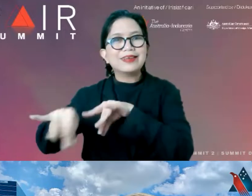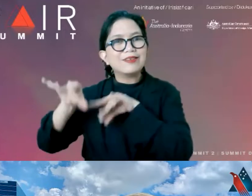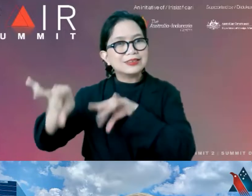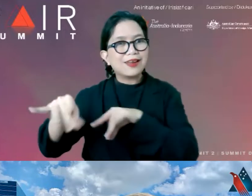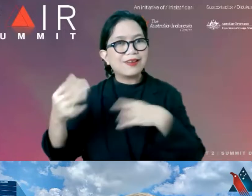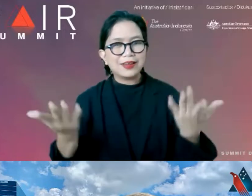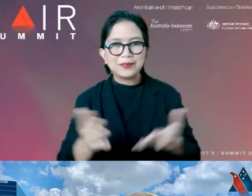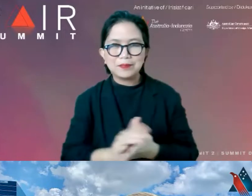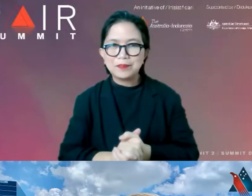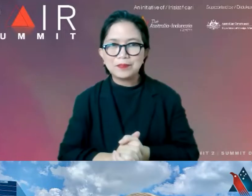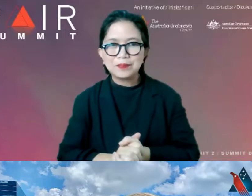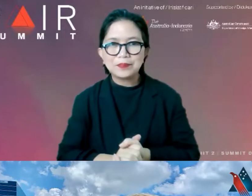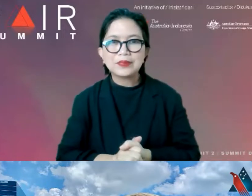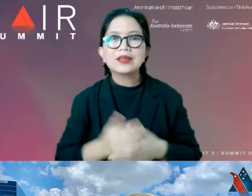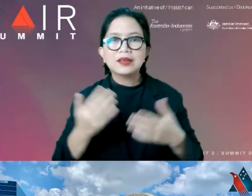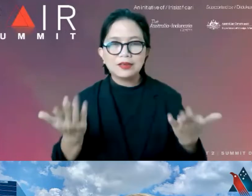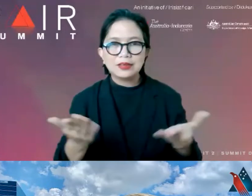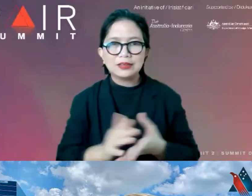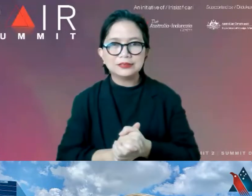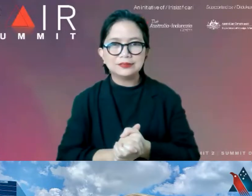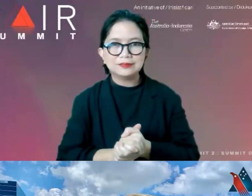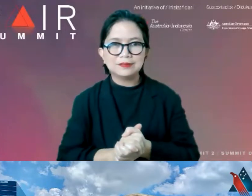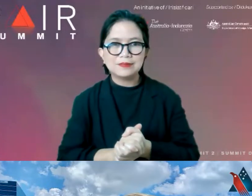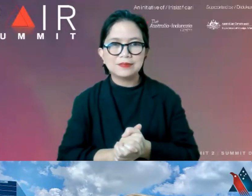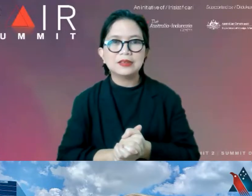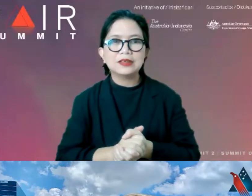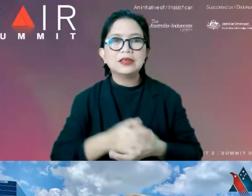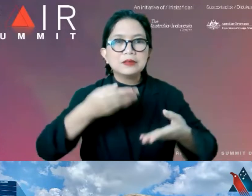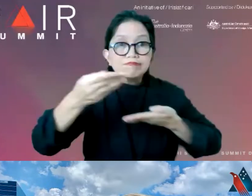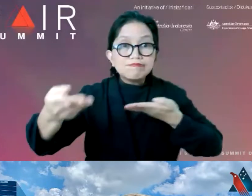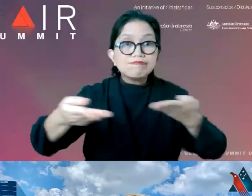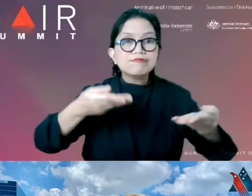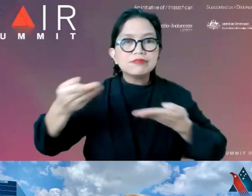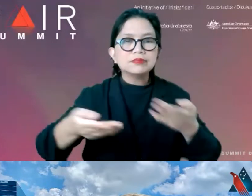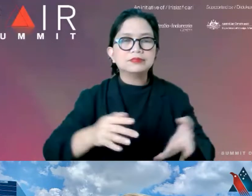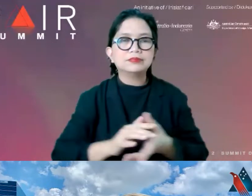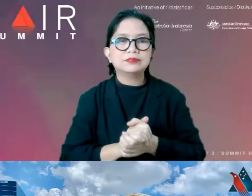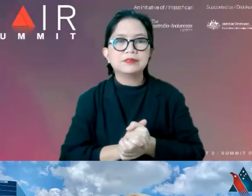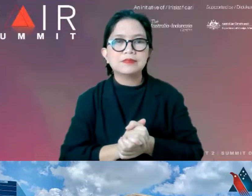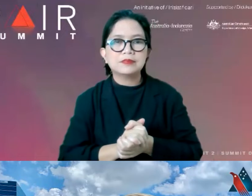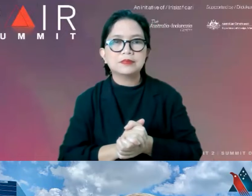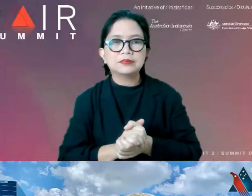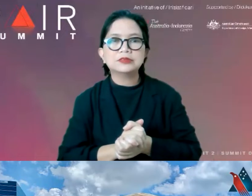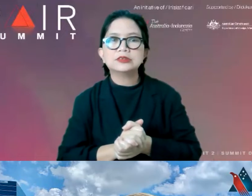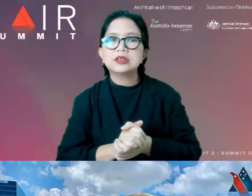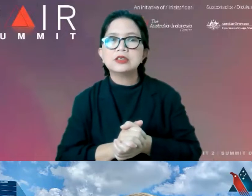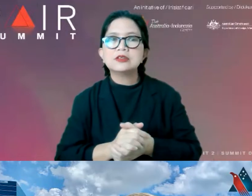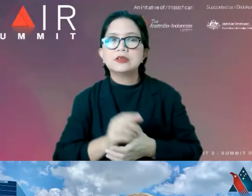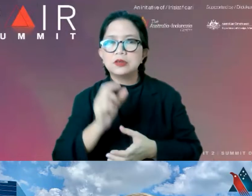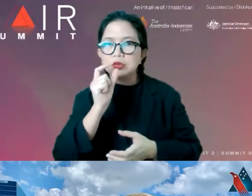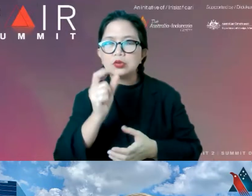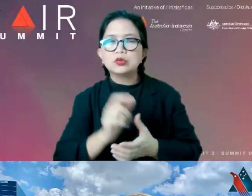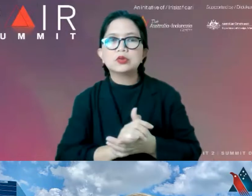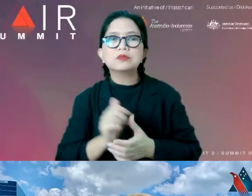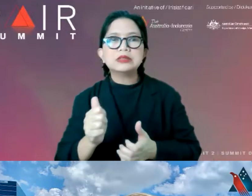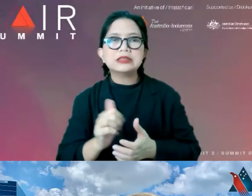Australian Council on Healthcare Standards is now offering an accreditation scheme in Australia for hospital accreditation.